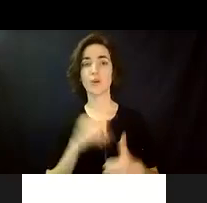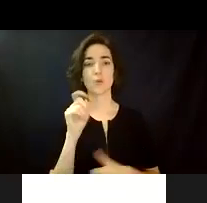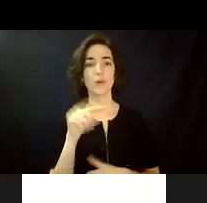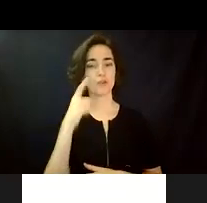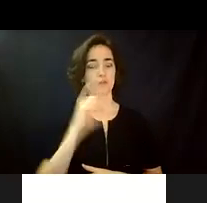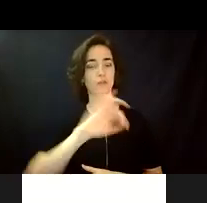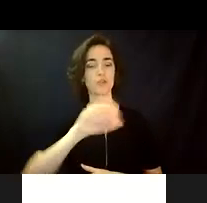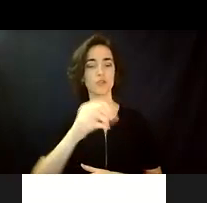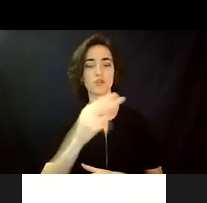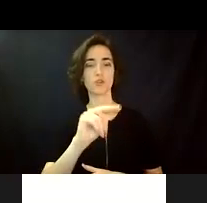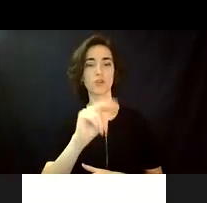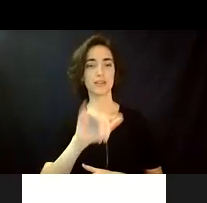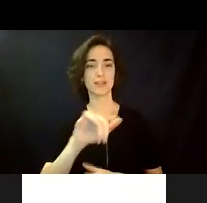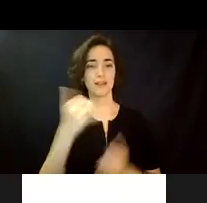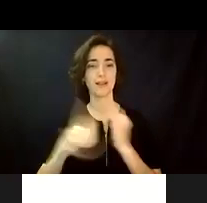Manella.